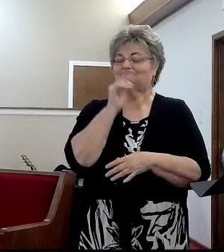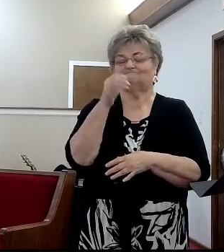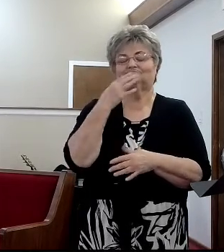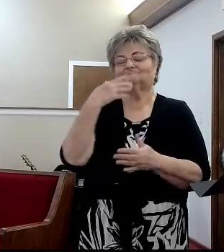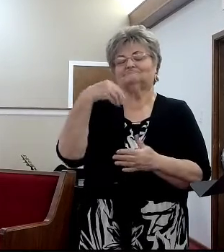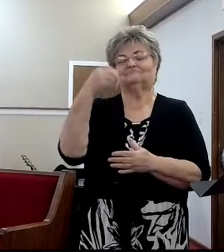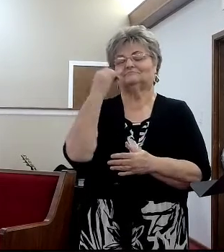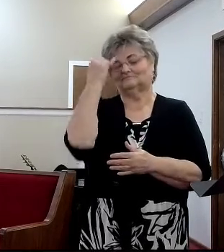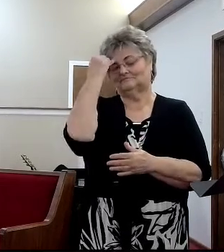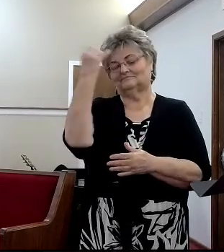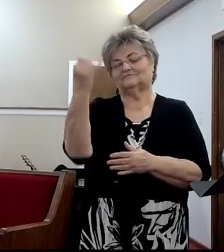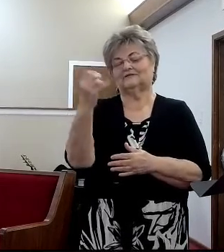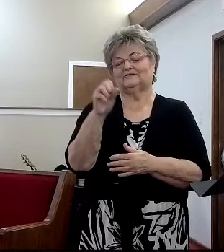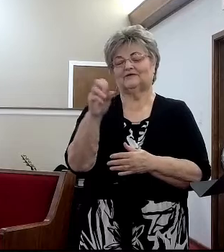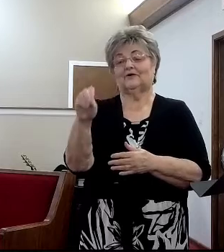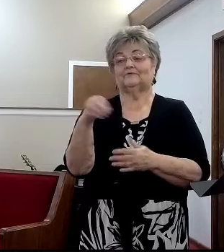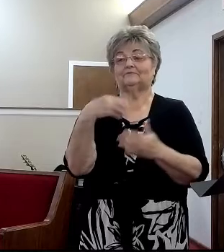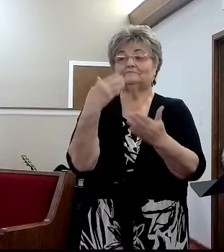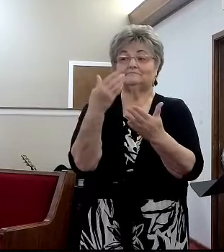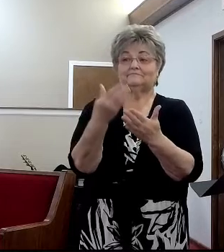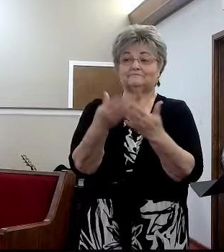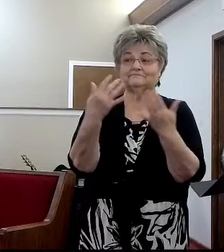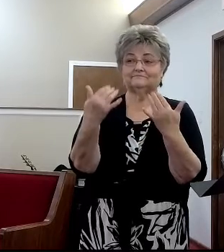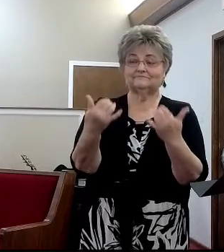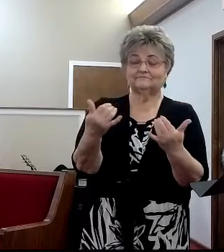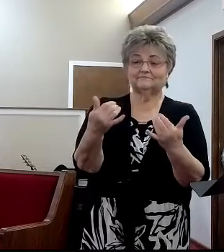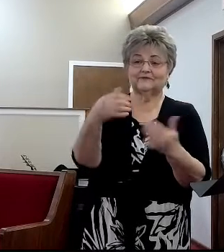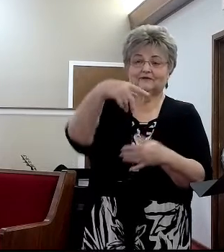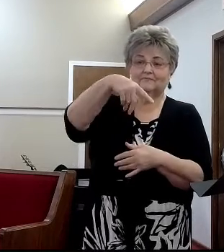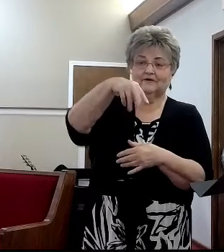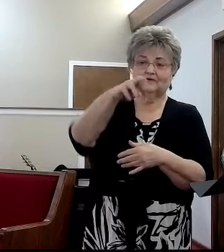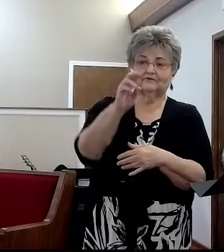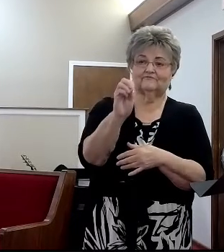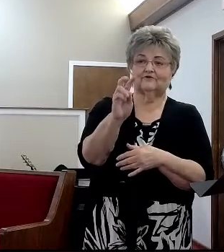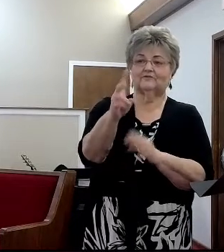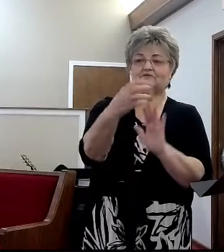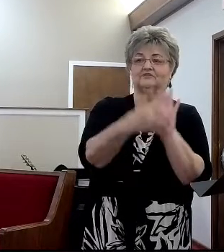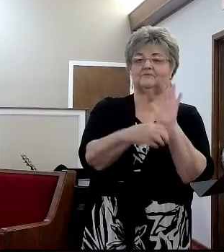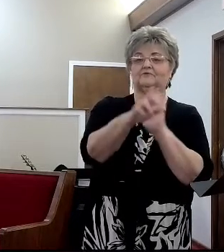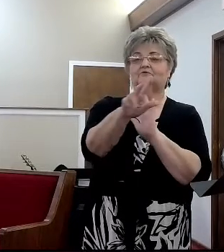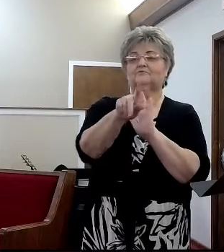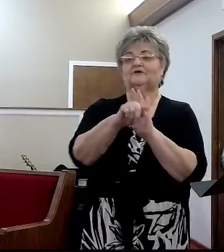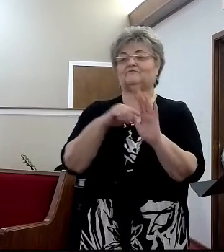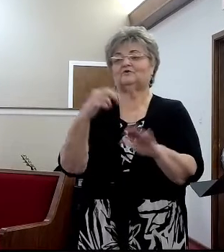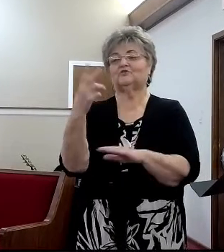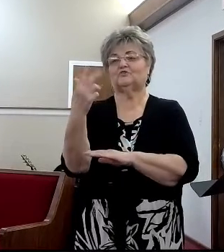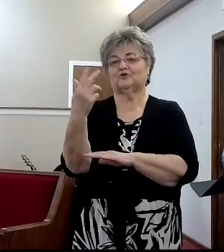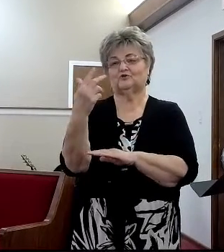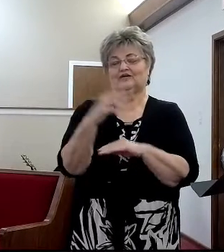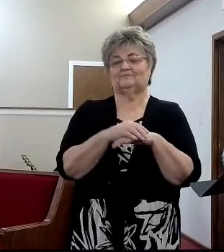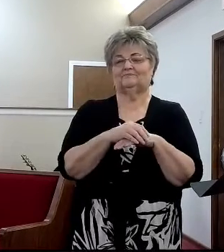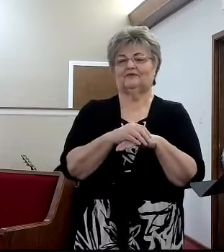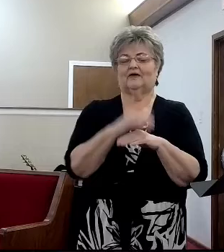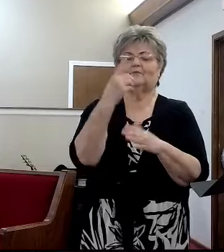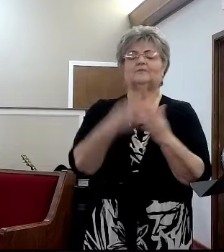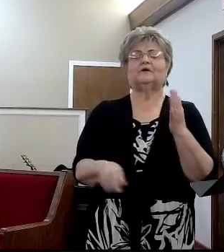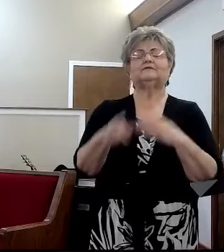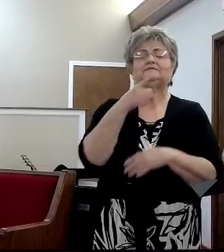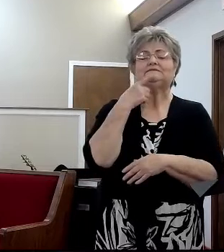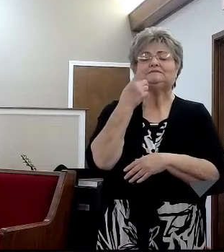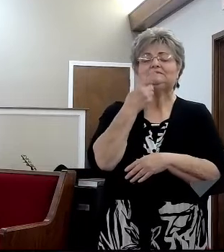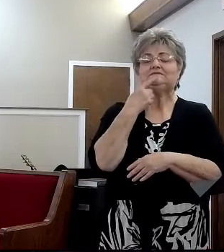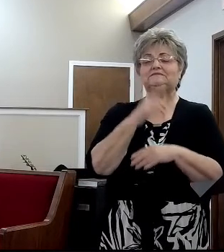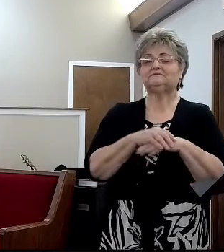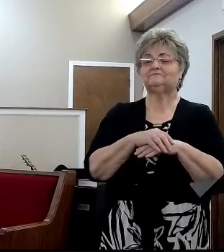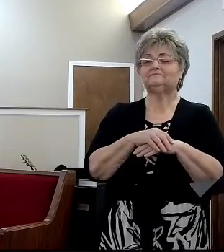So are we there now? Proverbs 3:13. All right. What's it say? Want